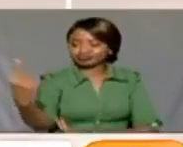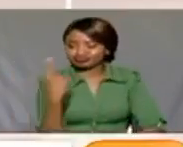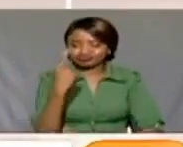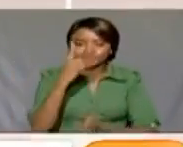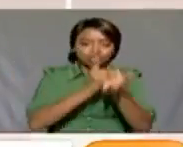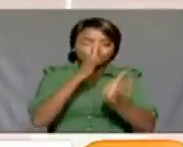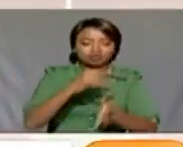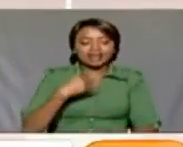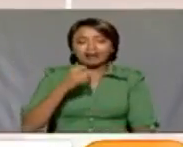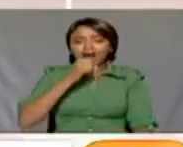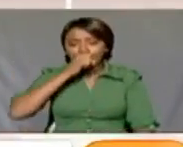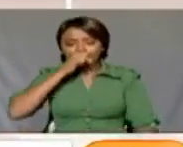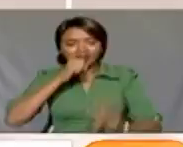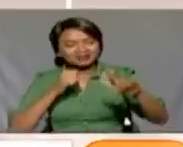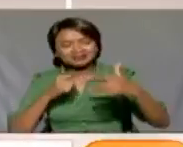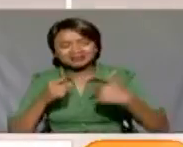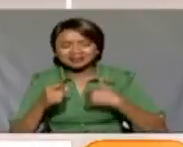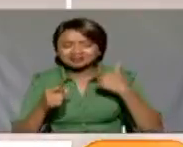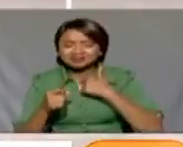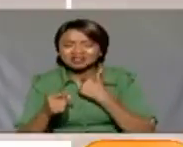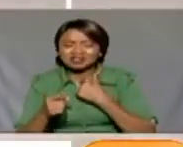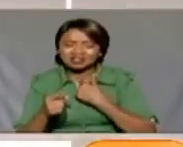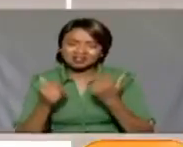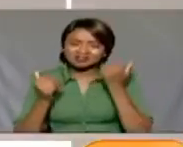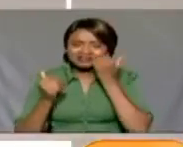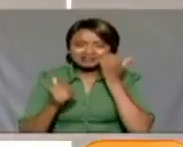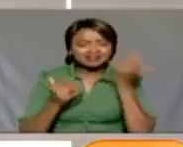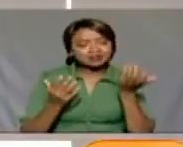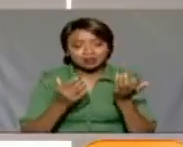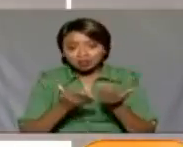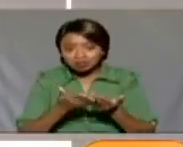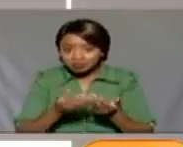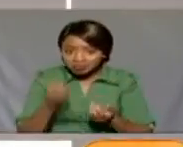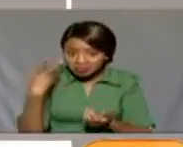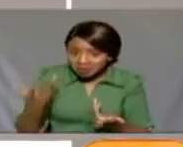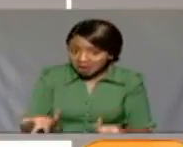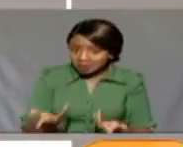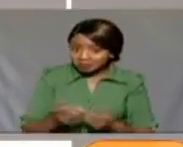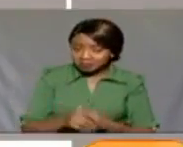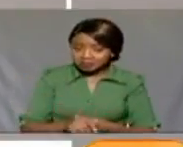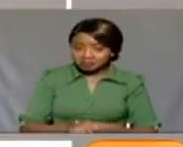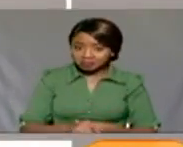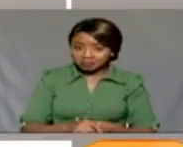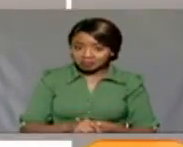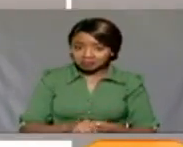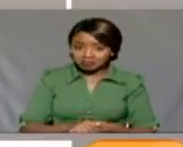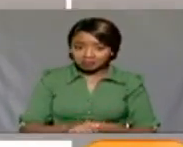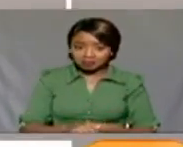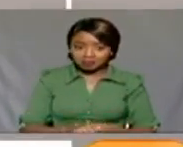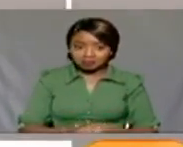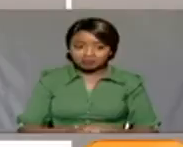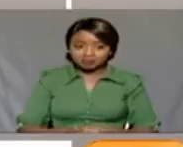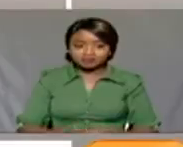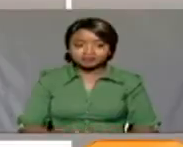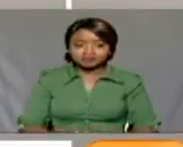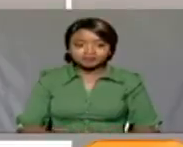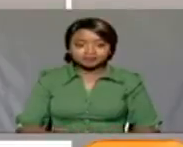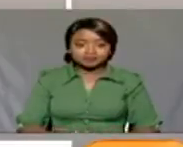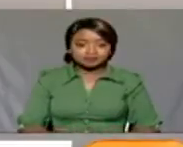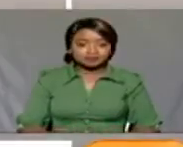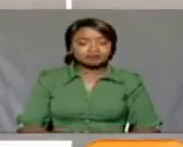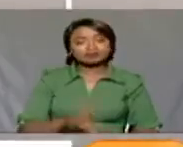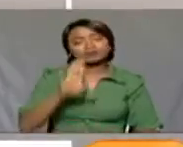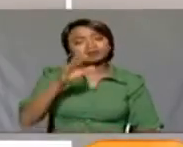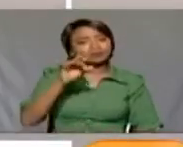for instance, I mean, you know, how are they going to know? So I think the thing to know as Kenyans is that if you have